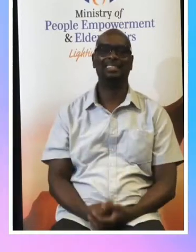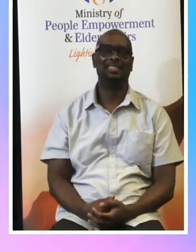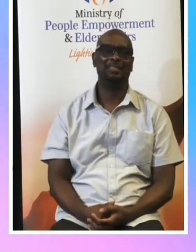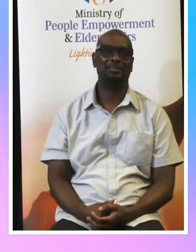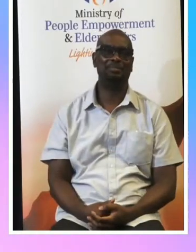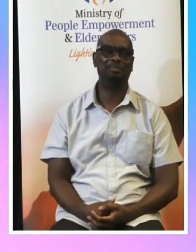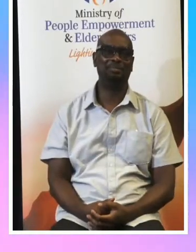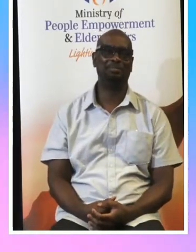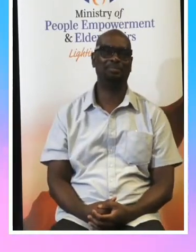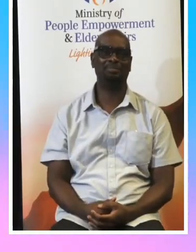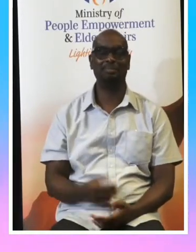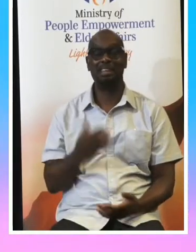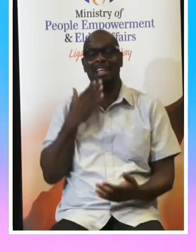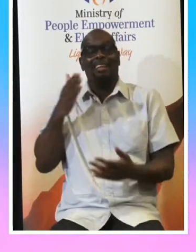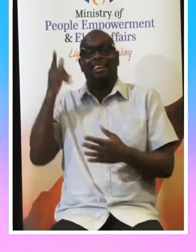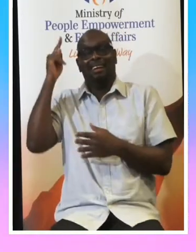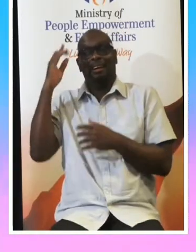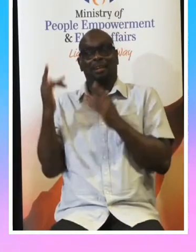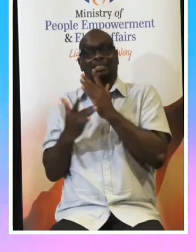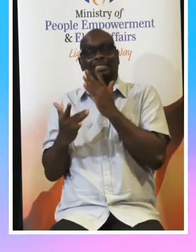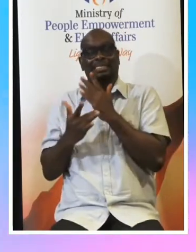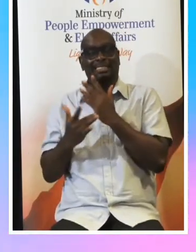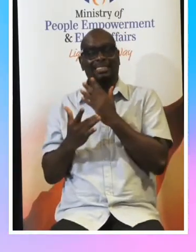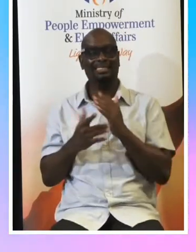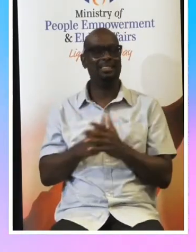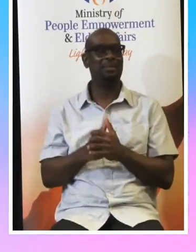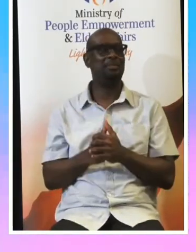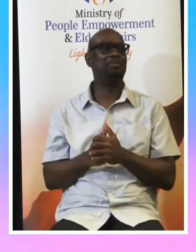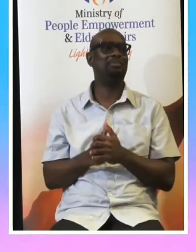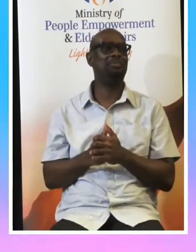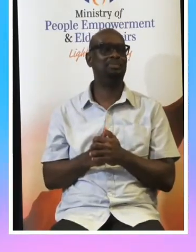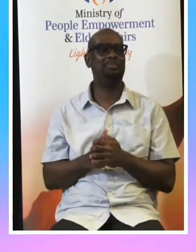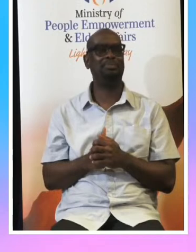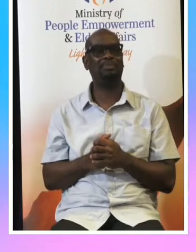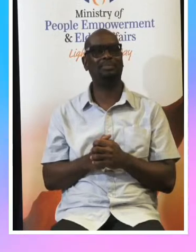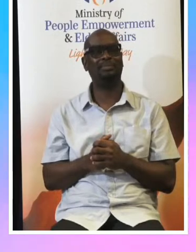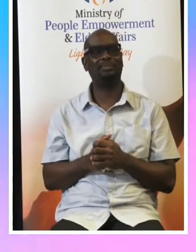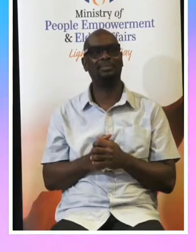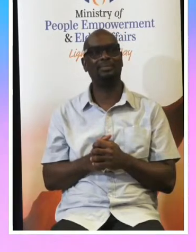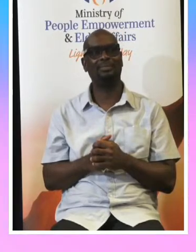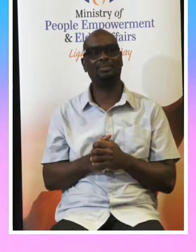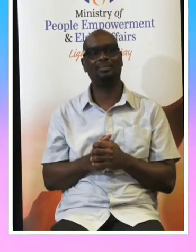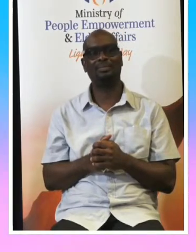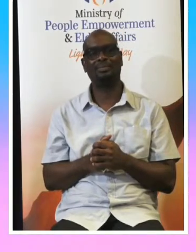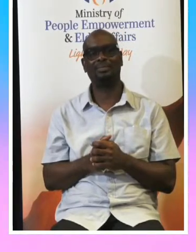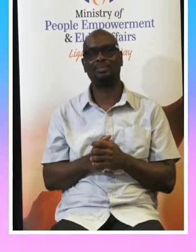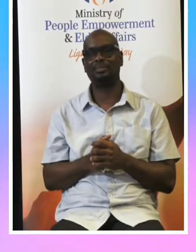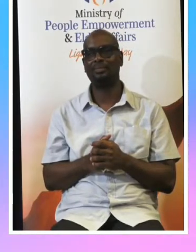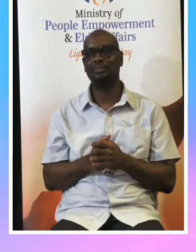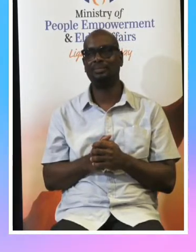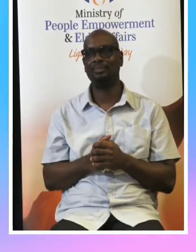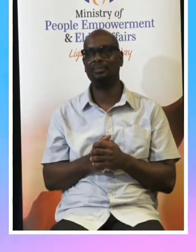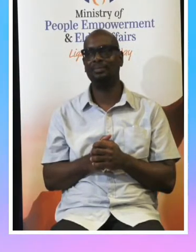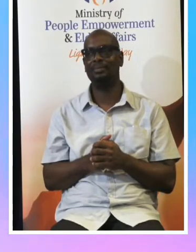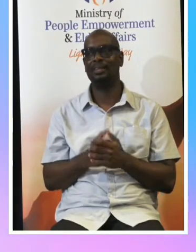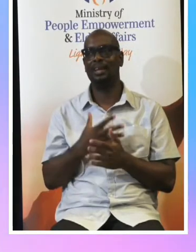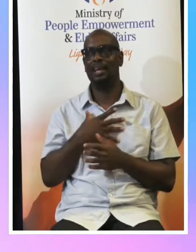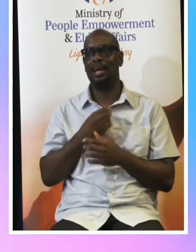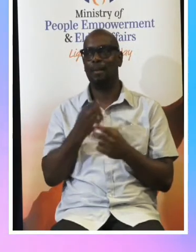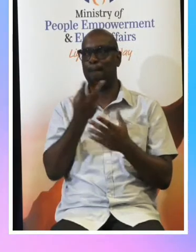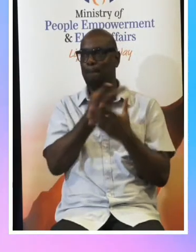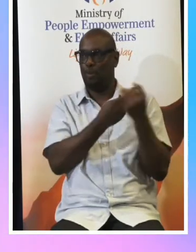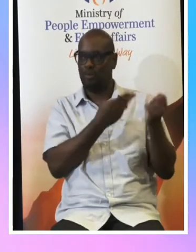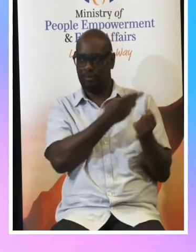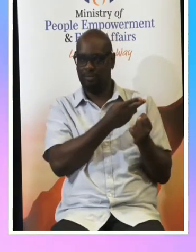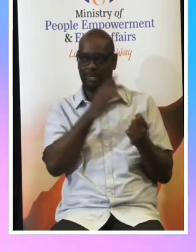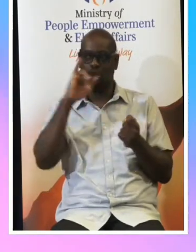within 24 hours. So it was Monday, yeah. And Janelle and Andre